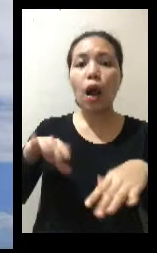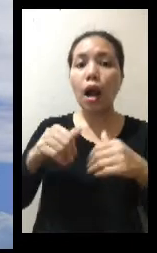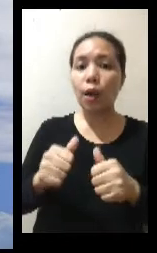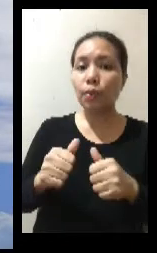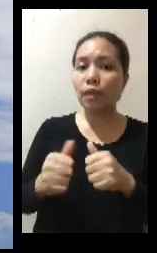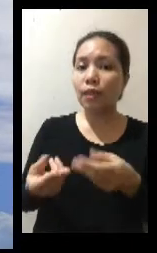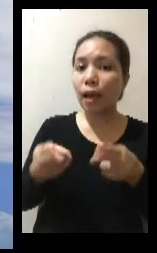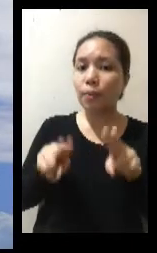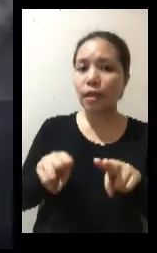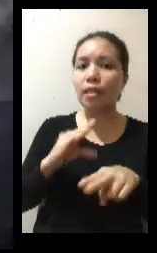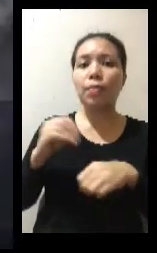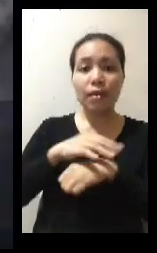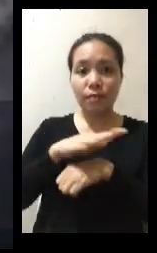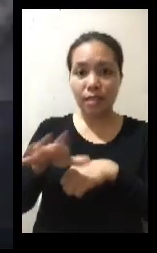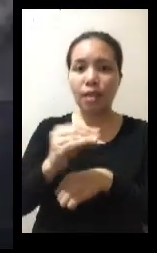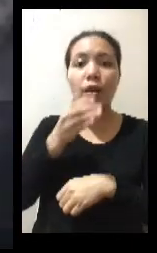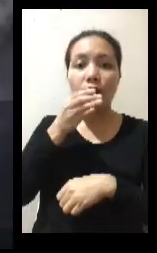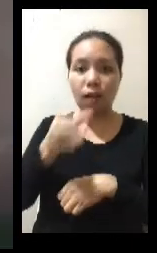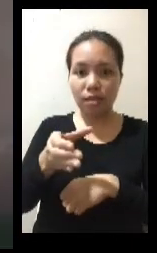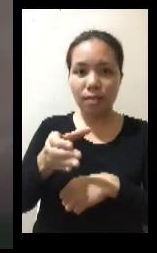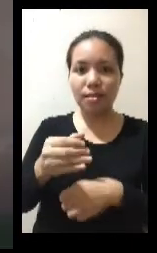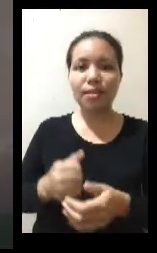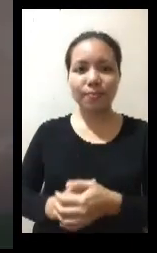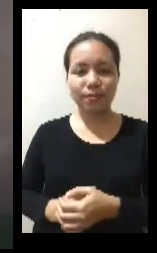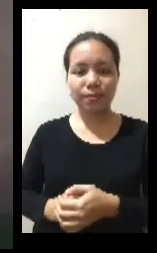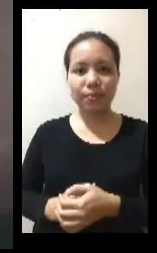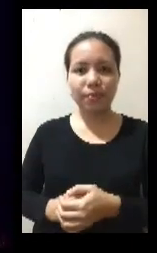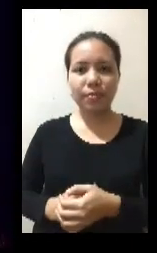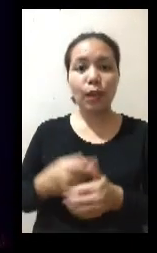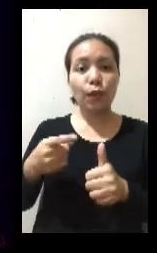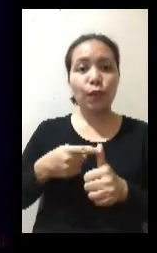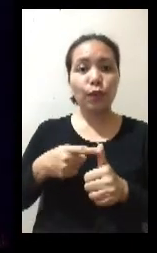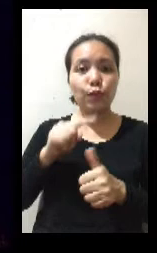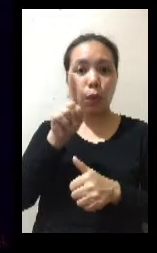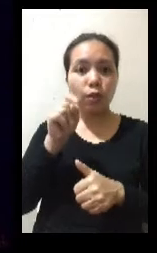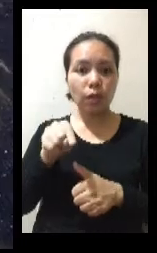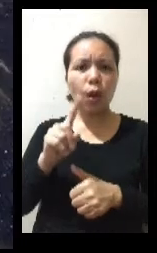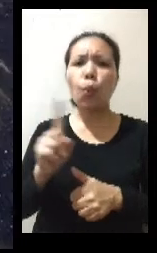how volcanic eruptions occur to reduce the risk and effects that they may cause.